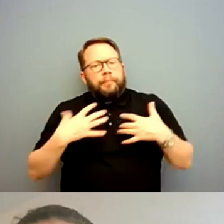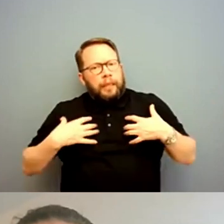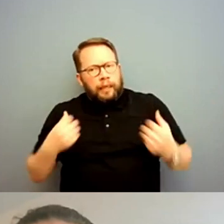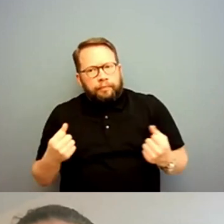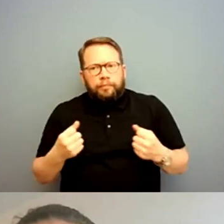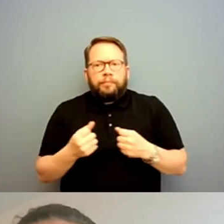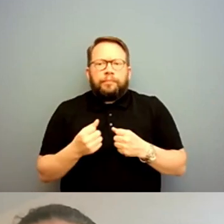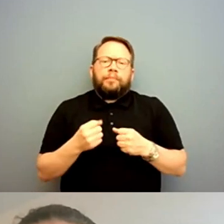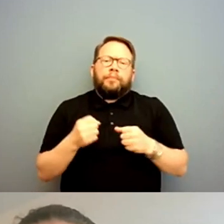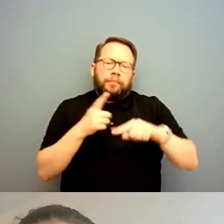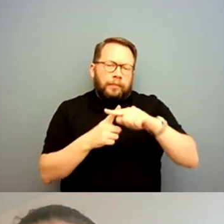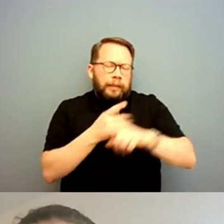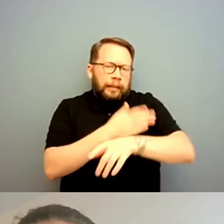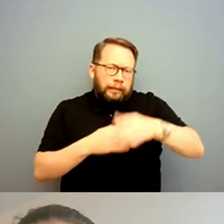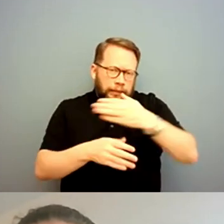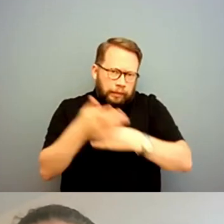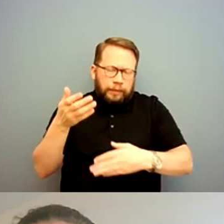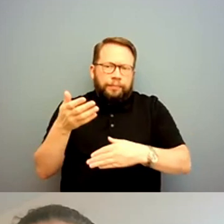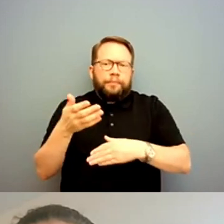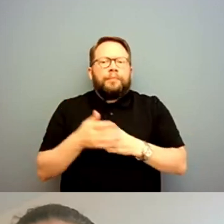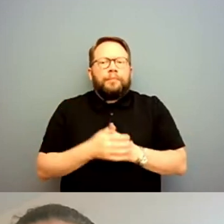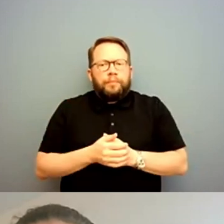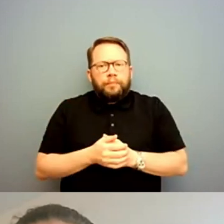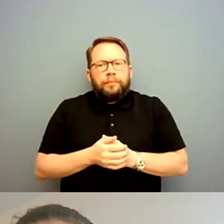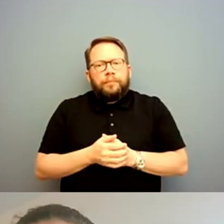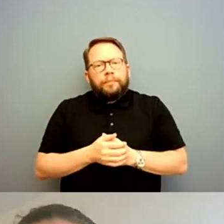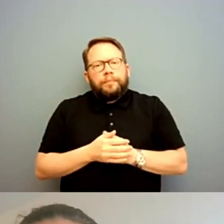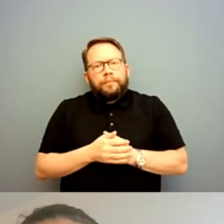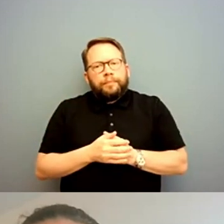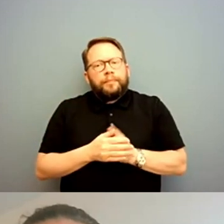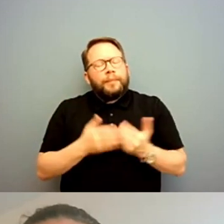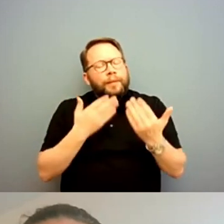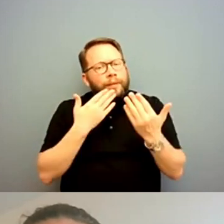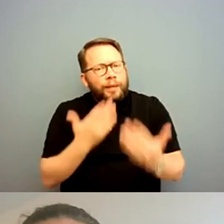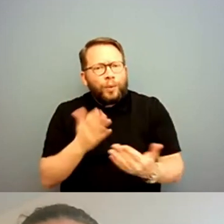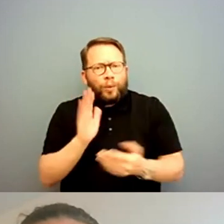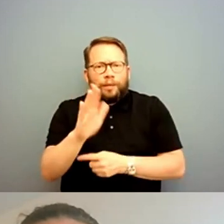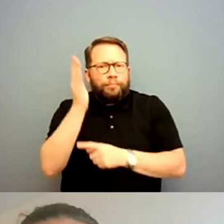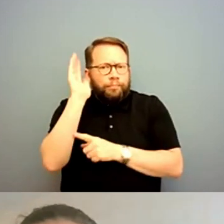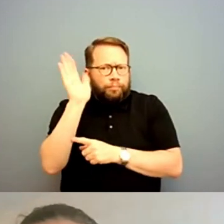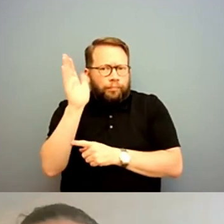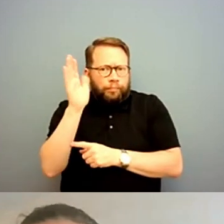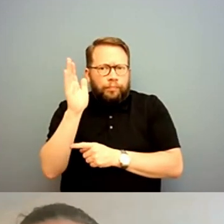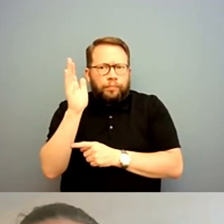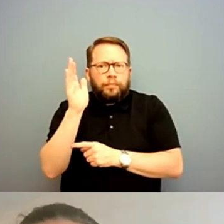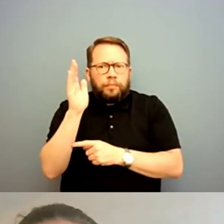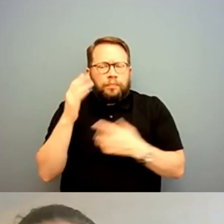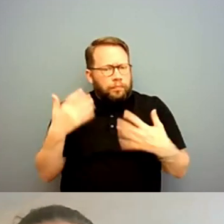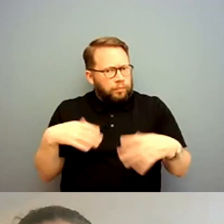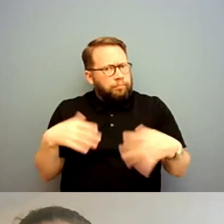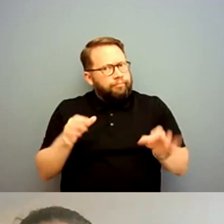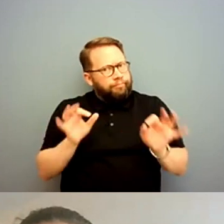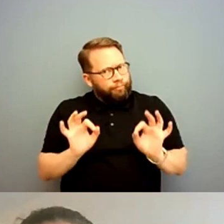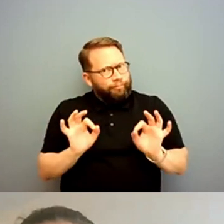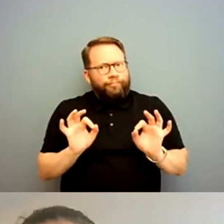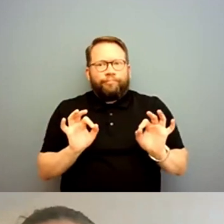Persons with disabilities, thank you for your presentation. It was excellent and very inspiring. I would like to ask